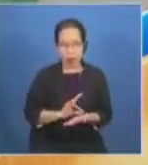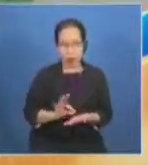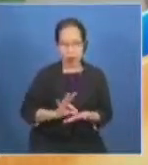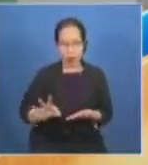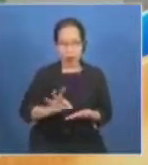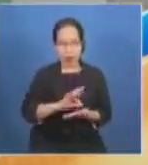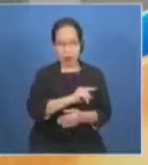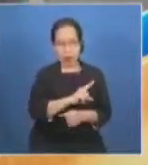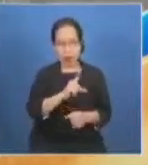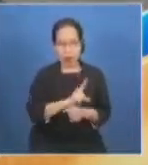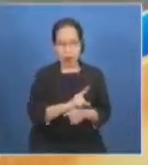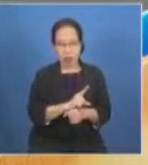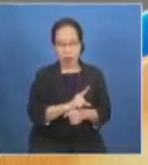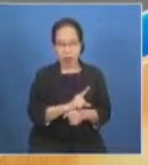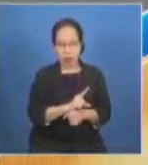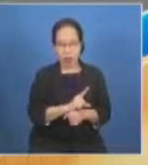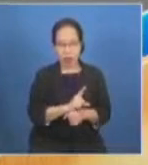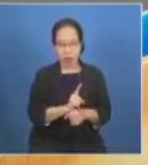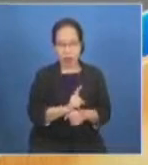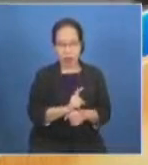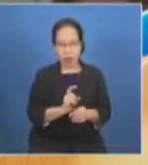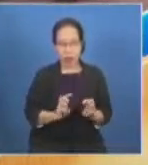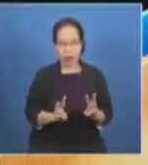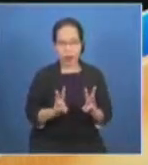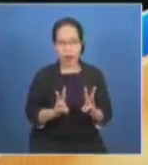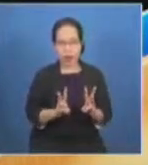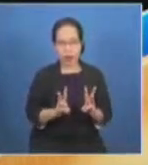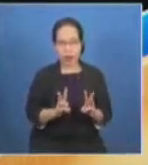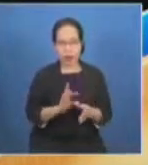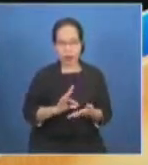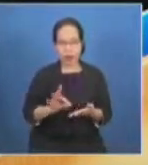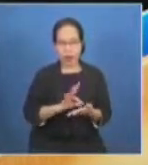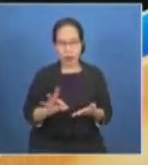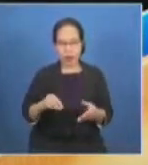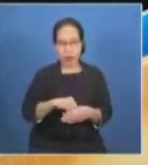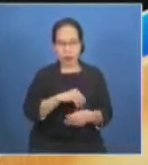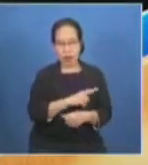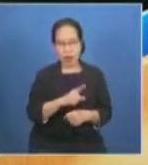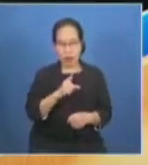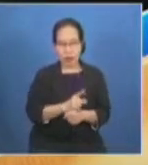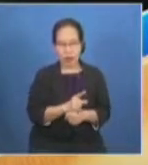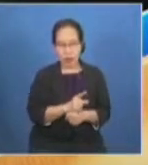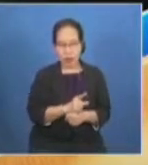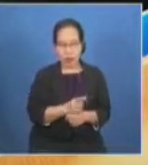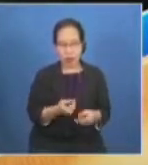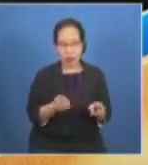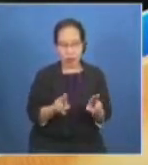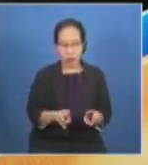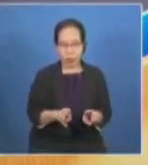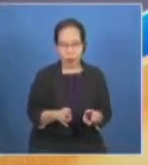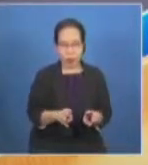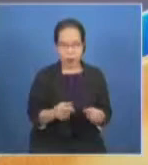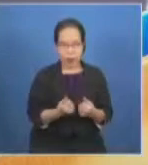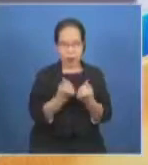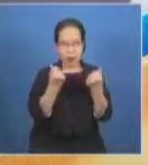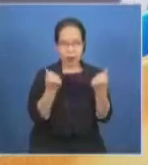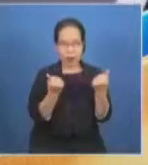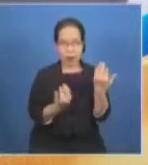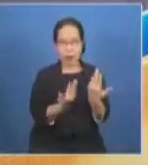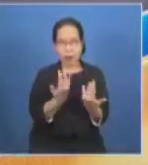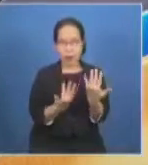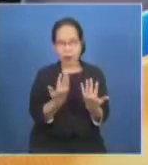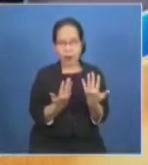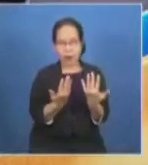of counting the collections in our locale. And one time while we were counting in that locale, there was an incident at